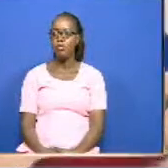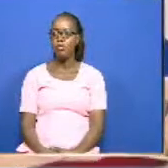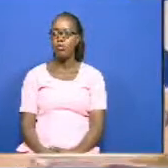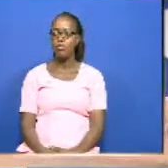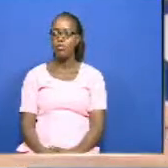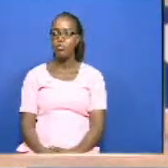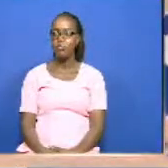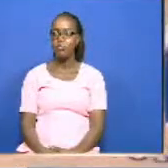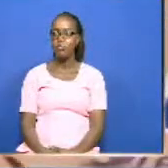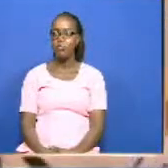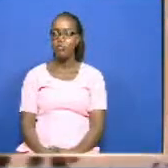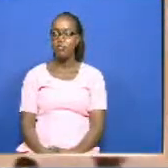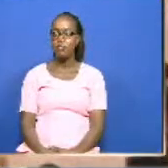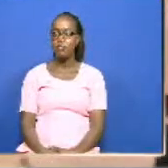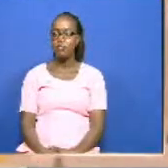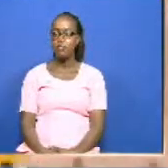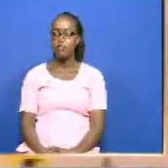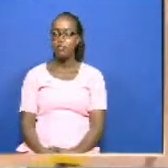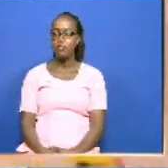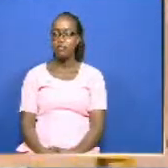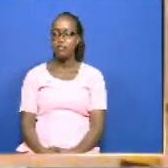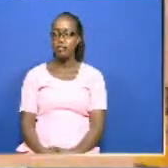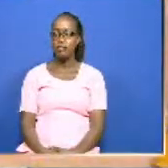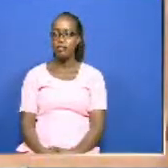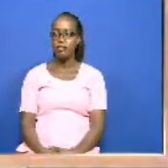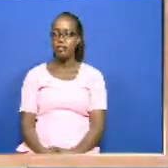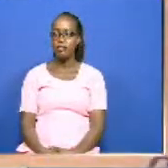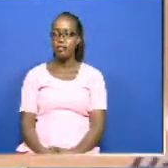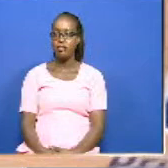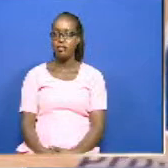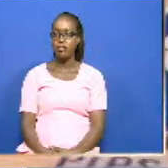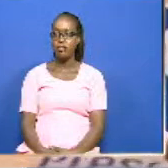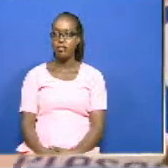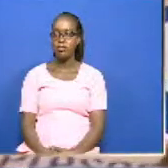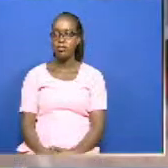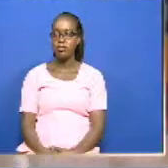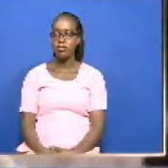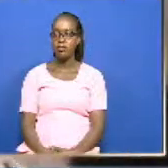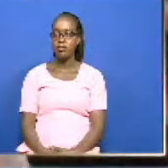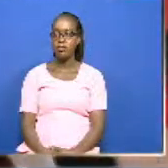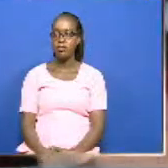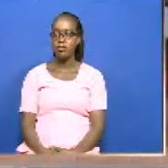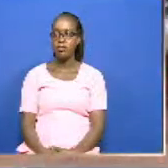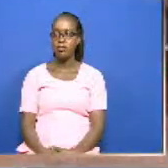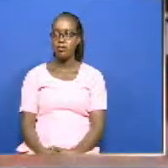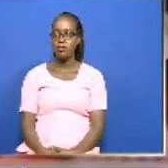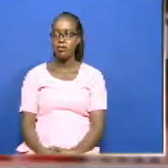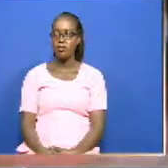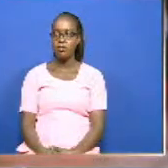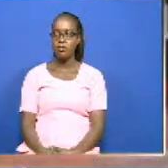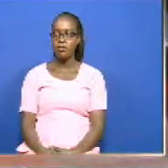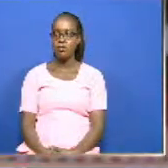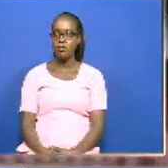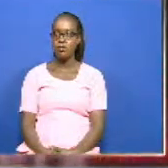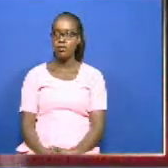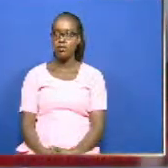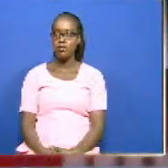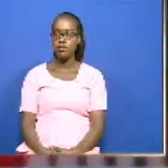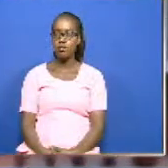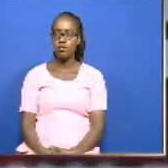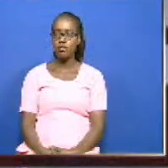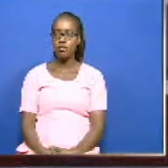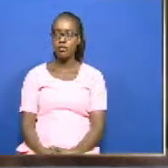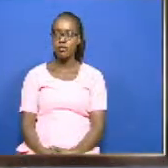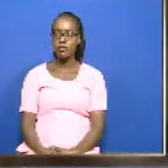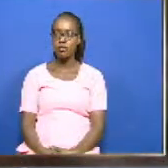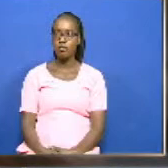bang! Davis for 3. Bang! Anthony Davis from downtown. and the Lakers take a 9-point lead.